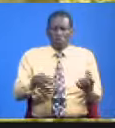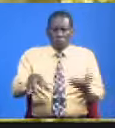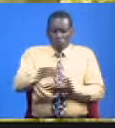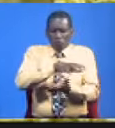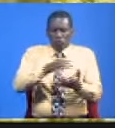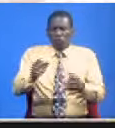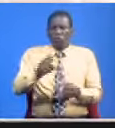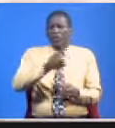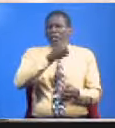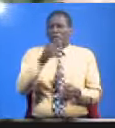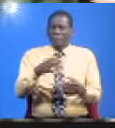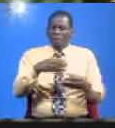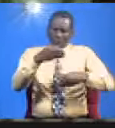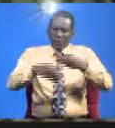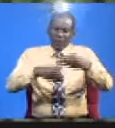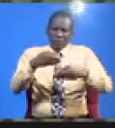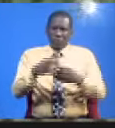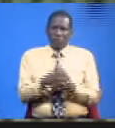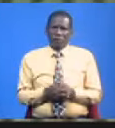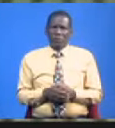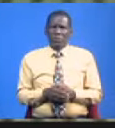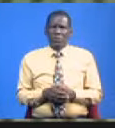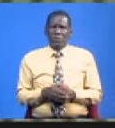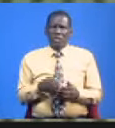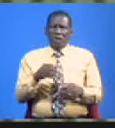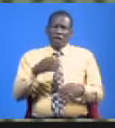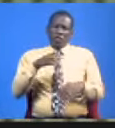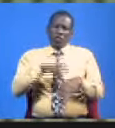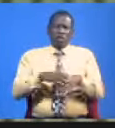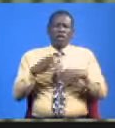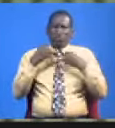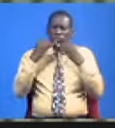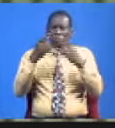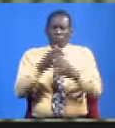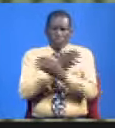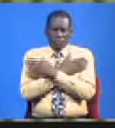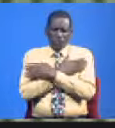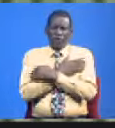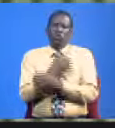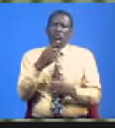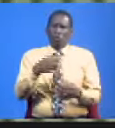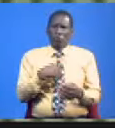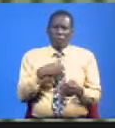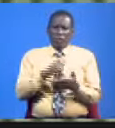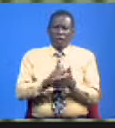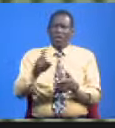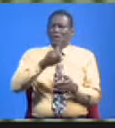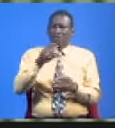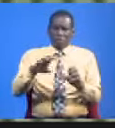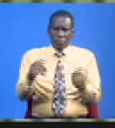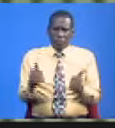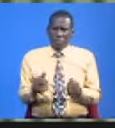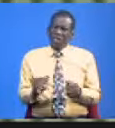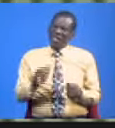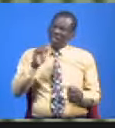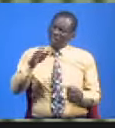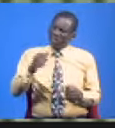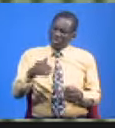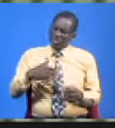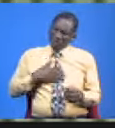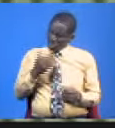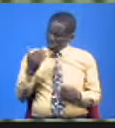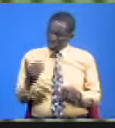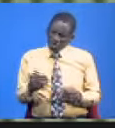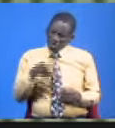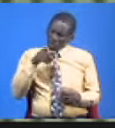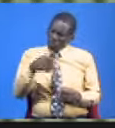examination materials. And I had information from a friend that aliniambia mtihani ilikuwa nzuri. Nikauliza mtoto ni wewe ukufanya peke